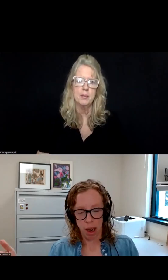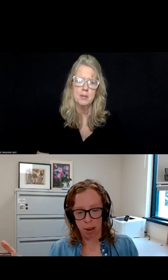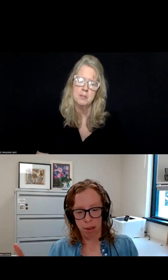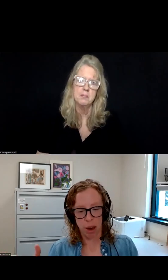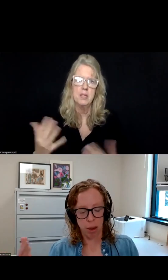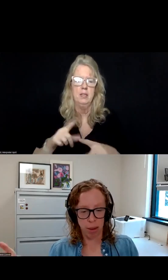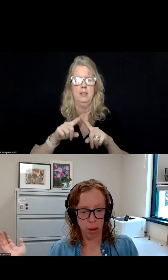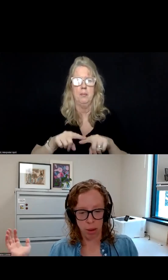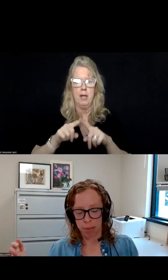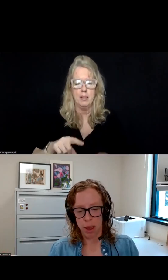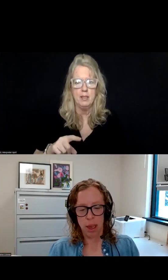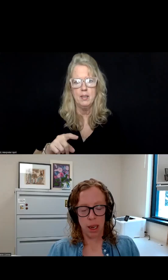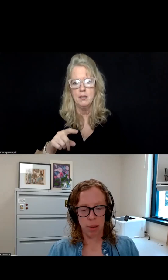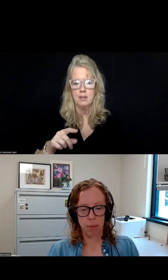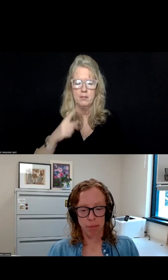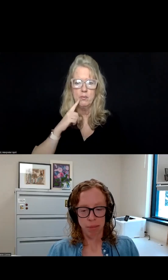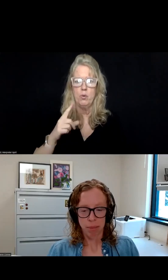depending on a few